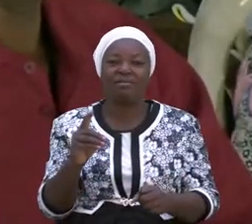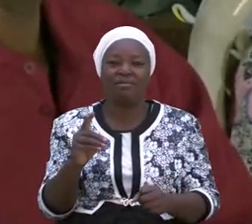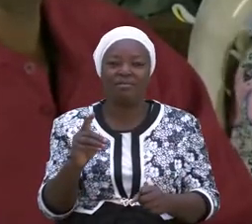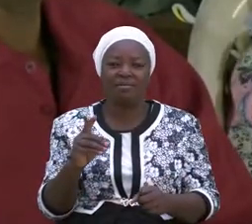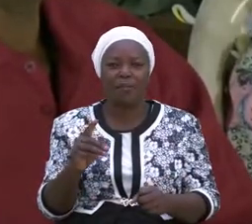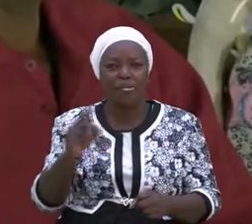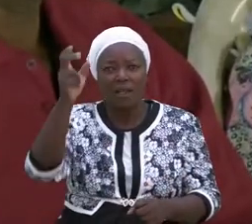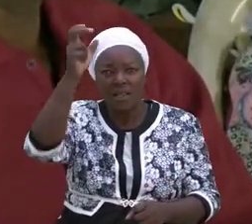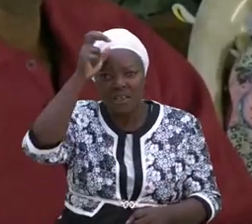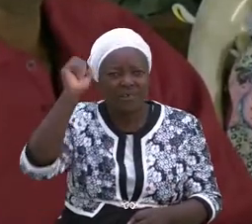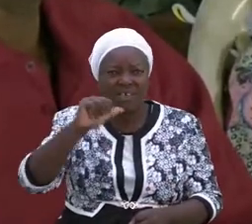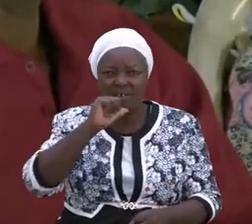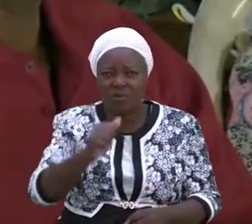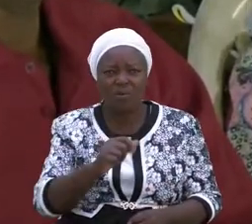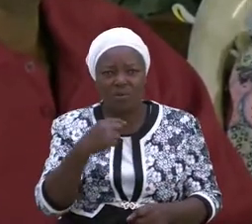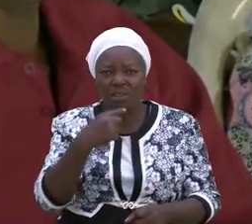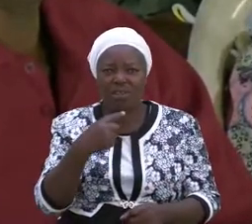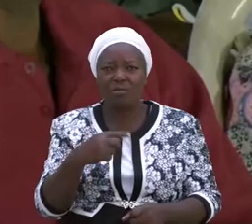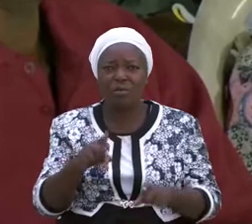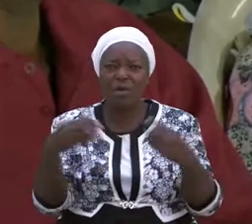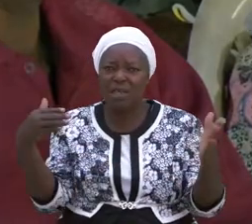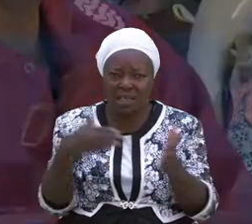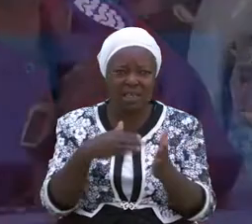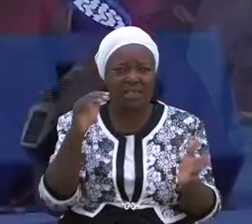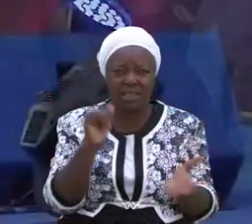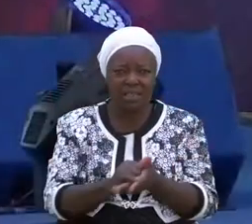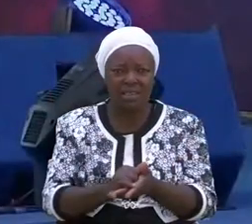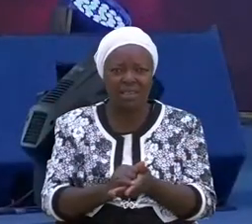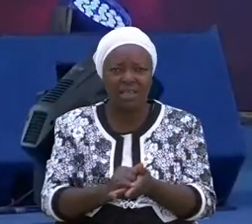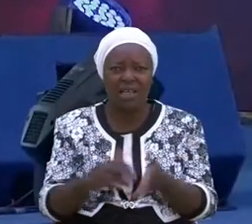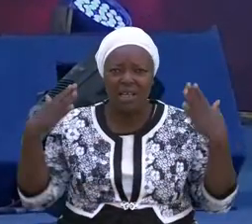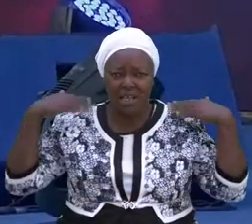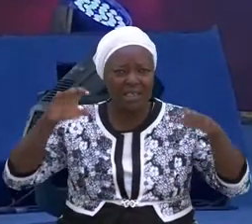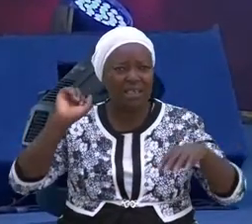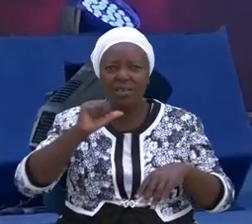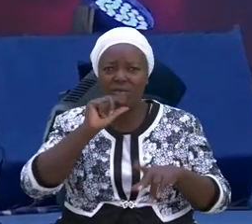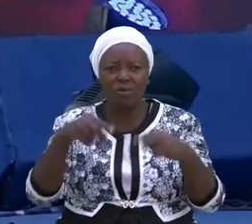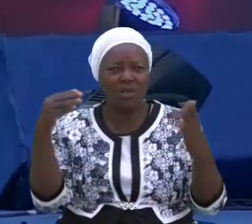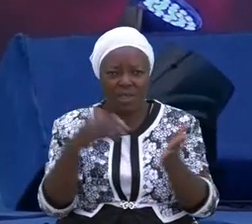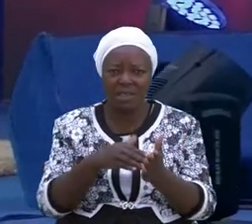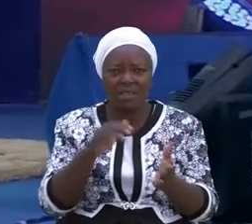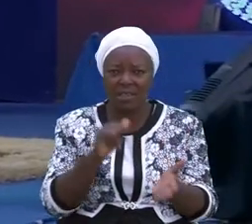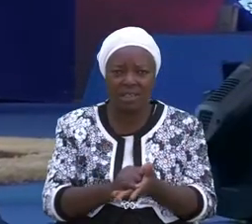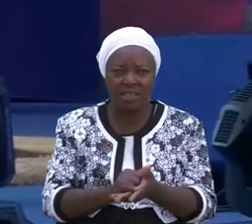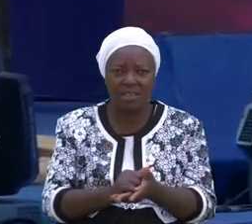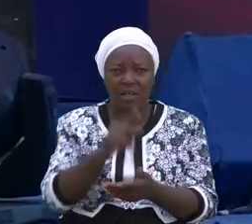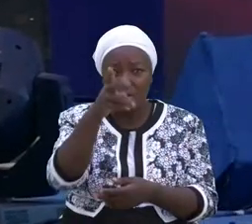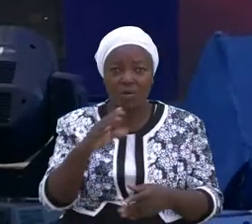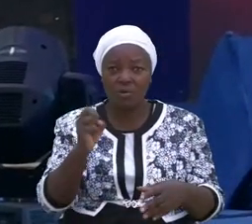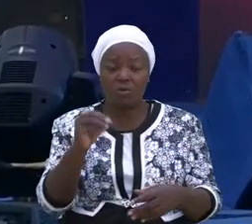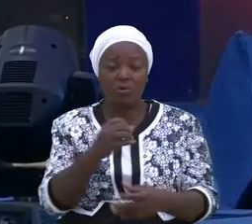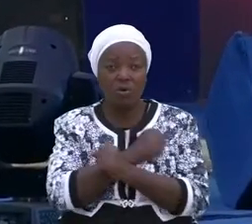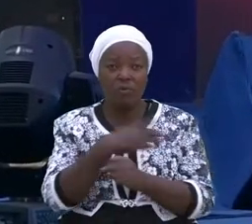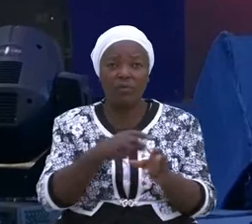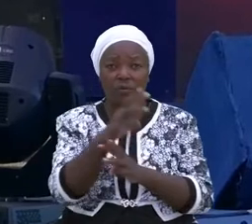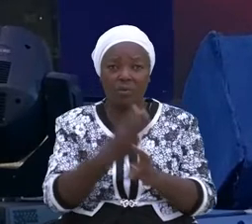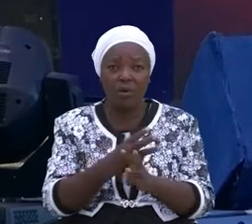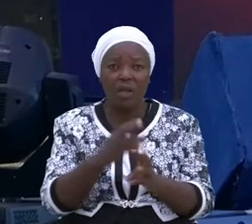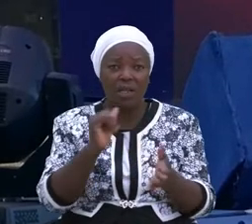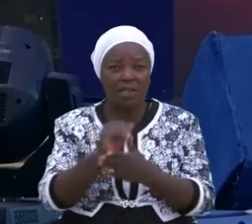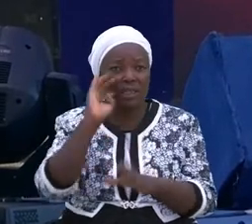cannot contradict that. Angels cannot contradict that. God so loved the world that he